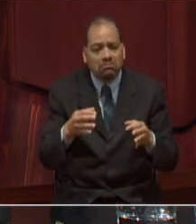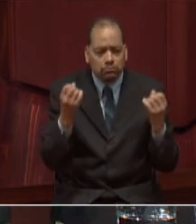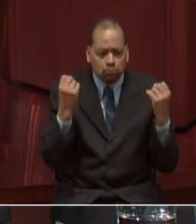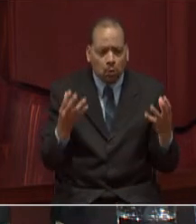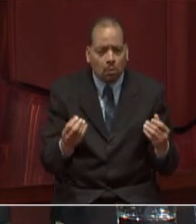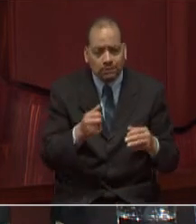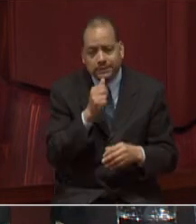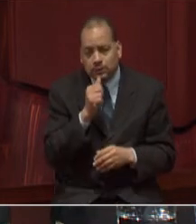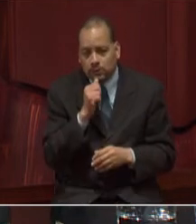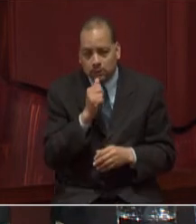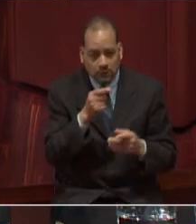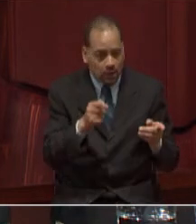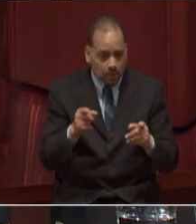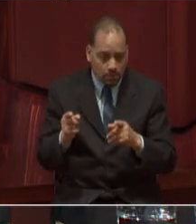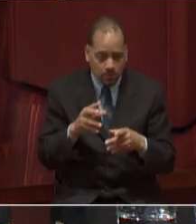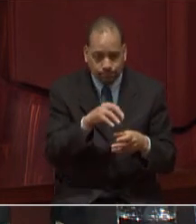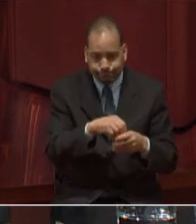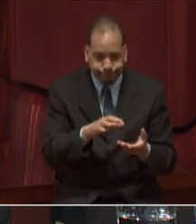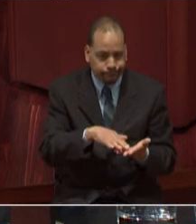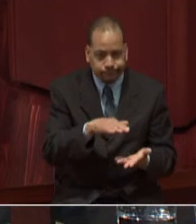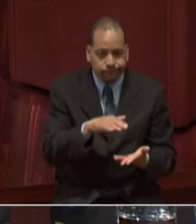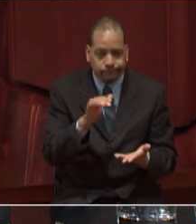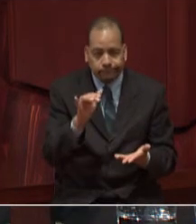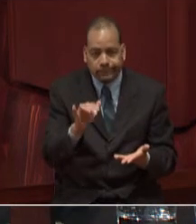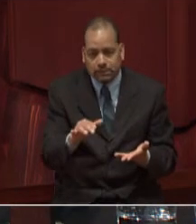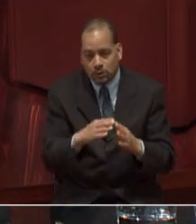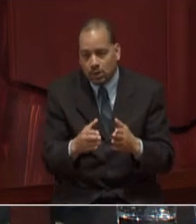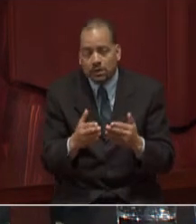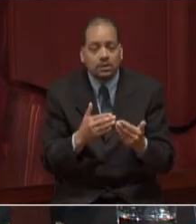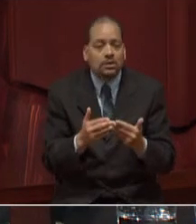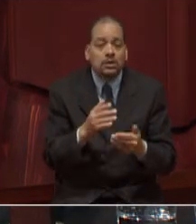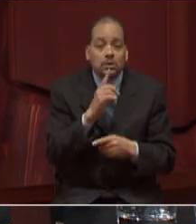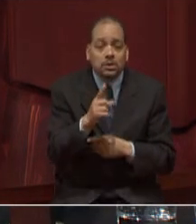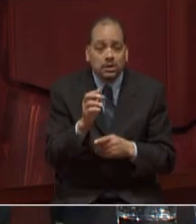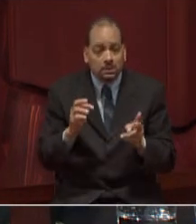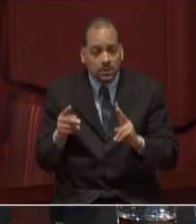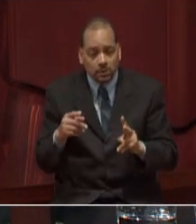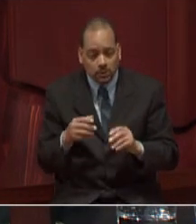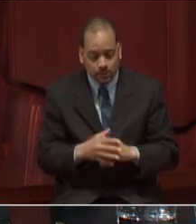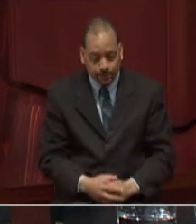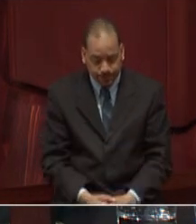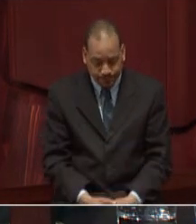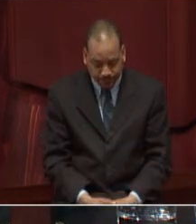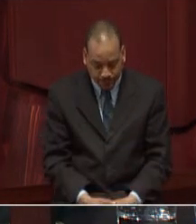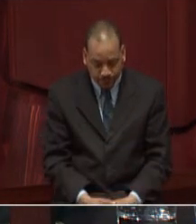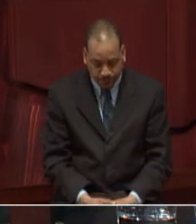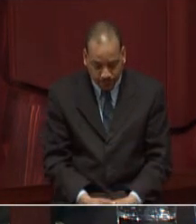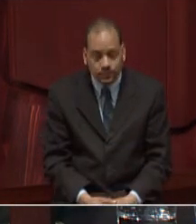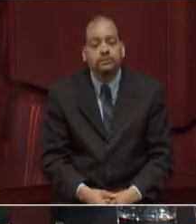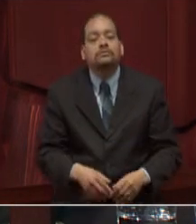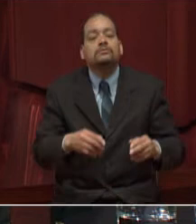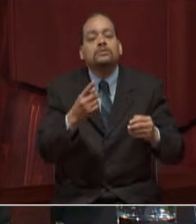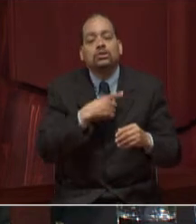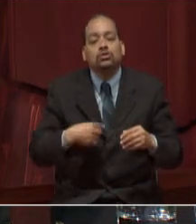very much elided into how, as he became more and more known, particularly after the China